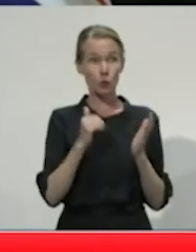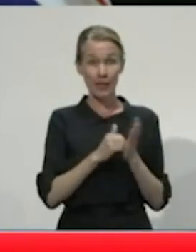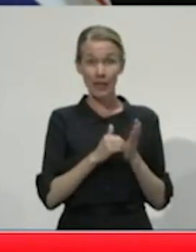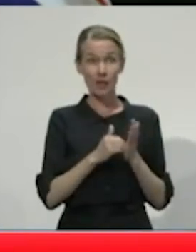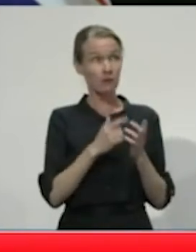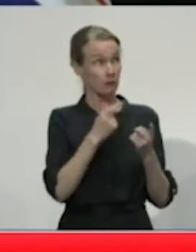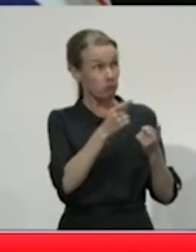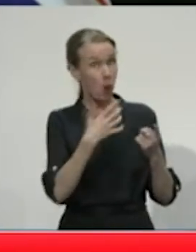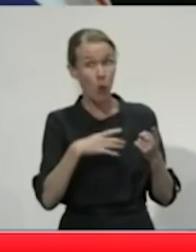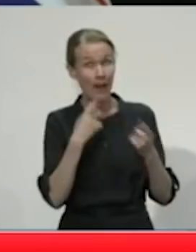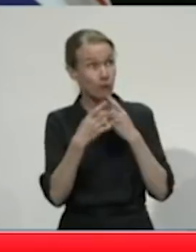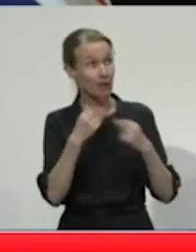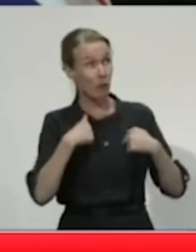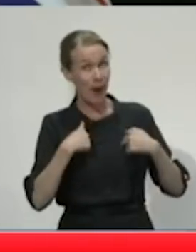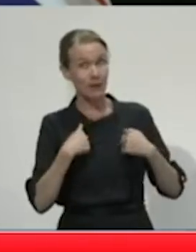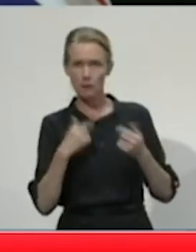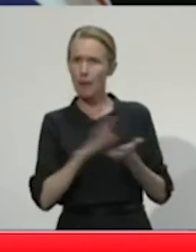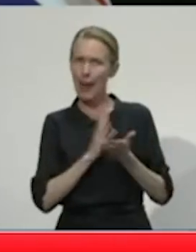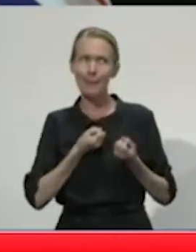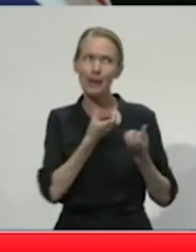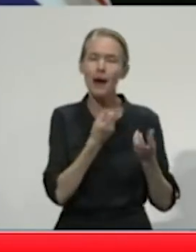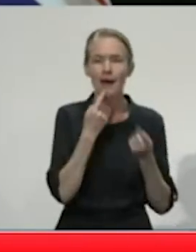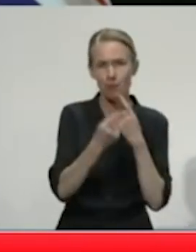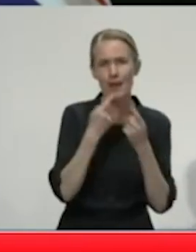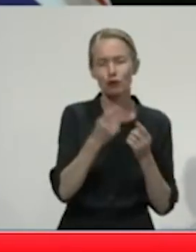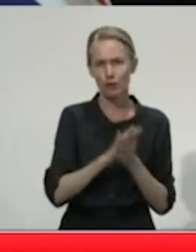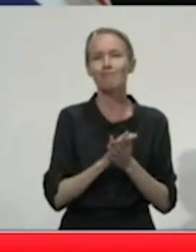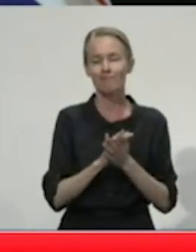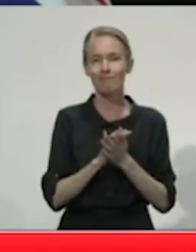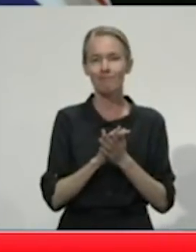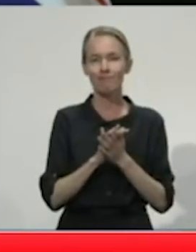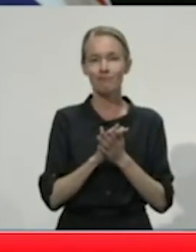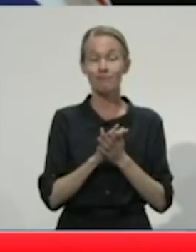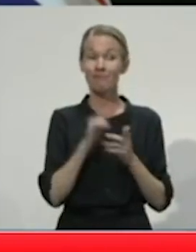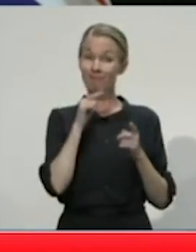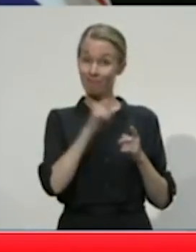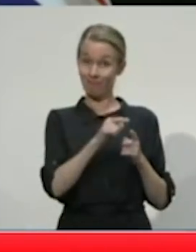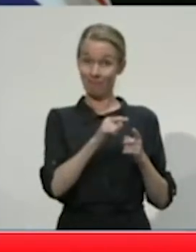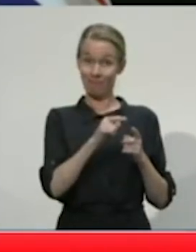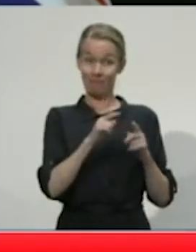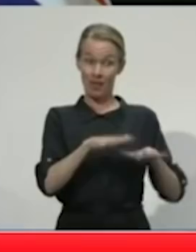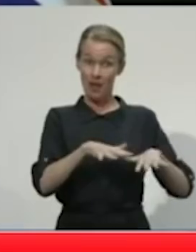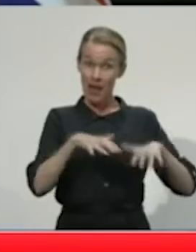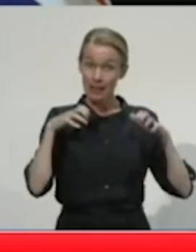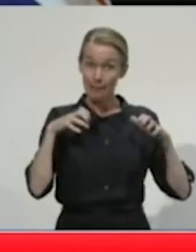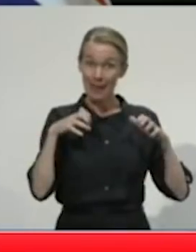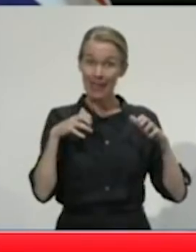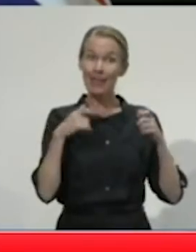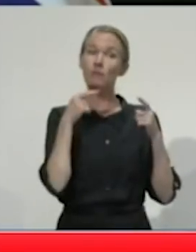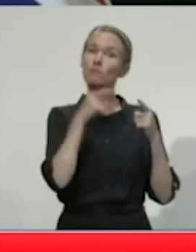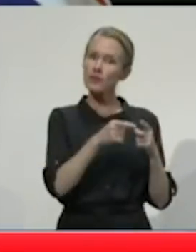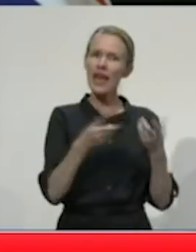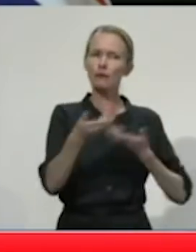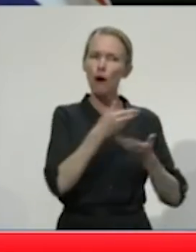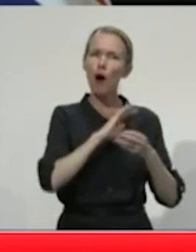interested in the many other aspects of that resolution that were agreed, for example, around vaccines and supply chain,